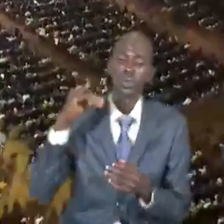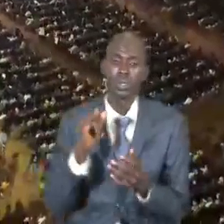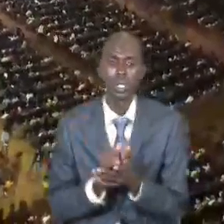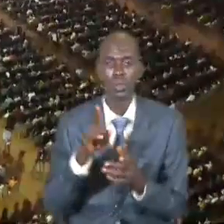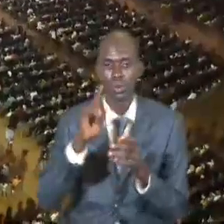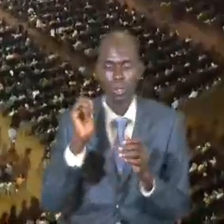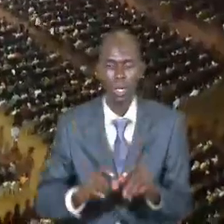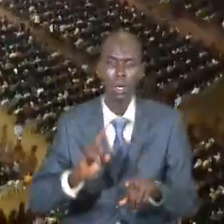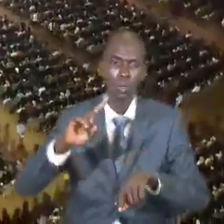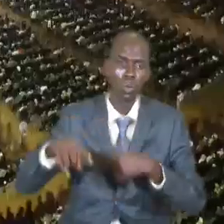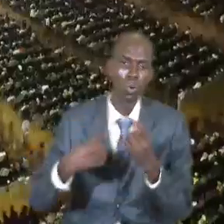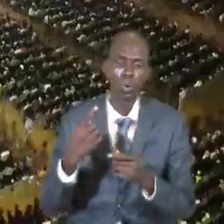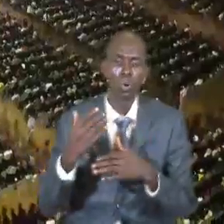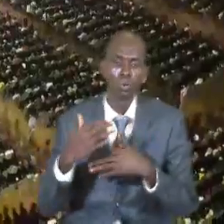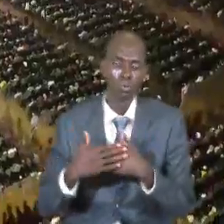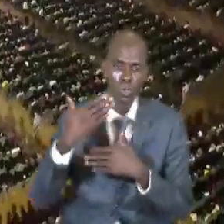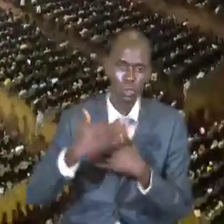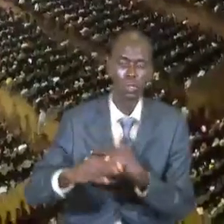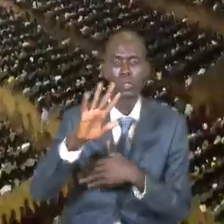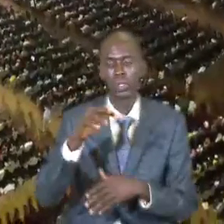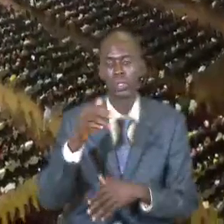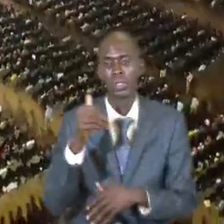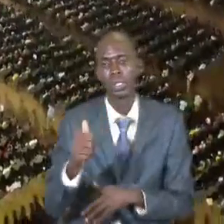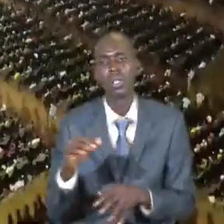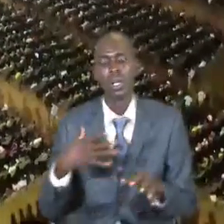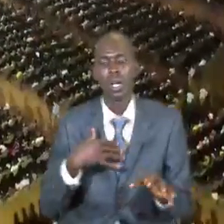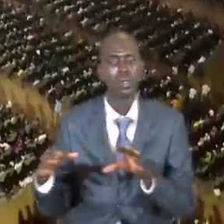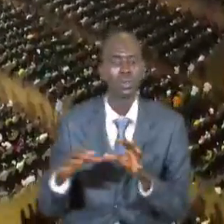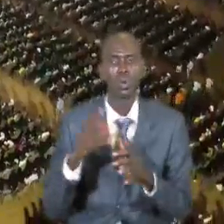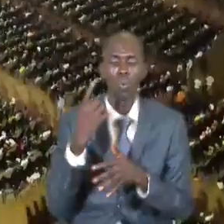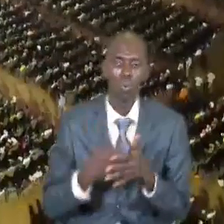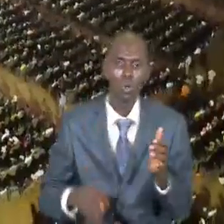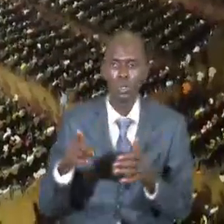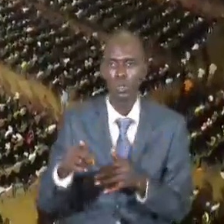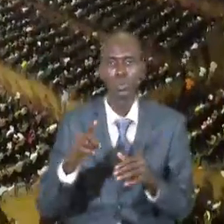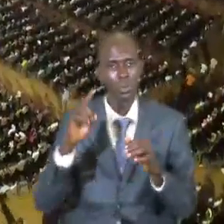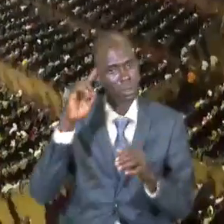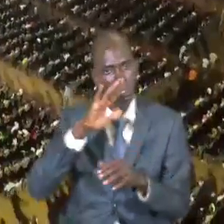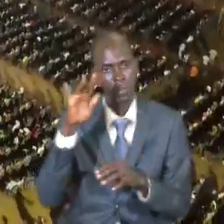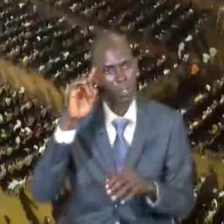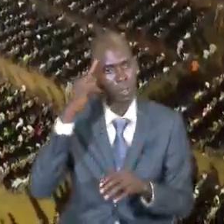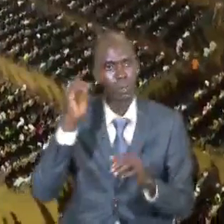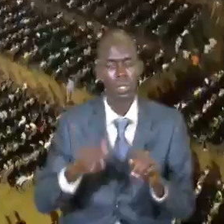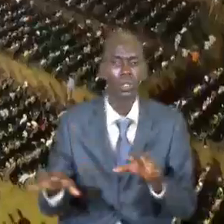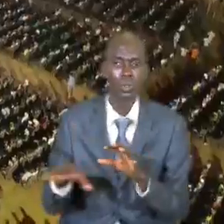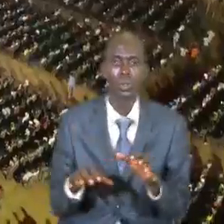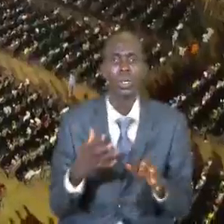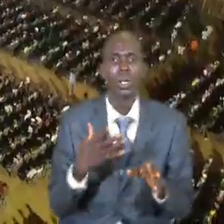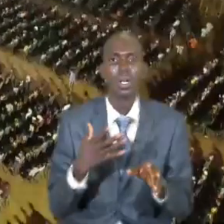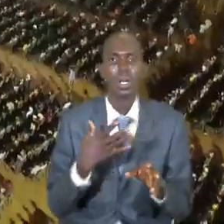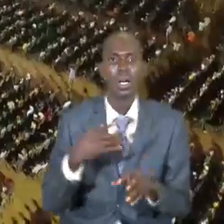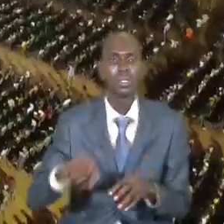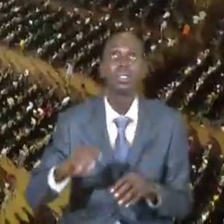what you thought you could do by yourself. And the grace of our Lord was exceeding abundant